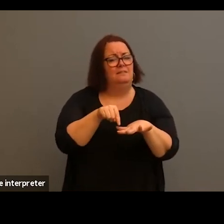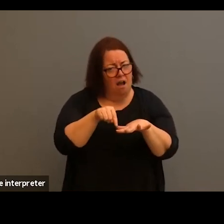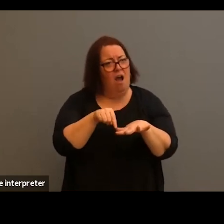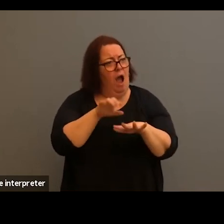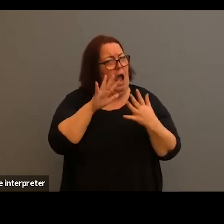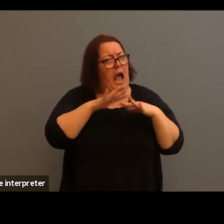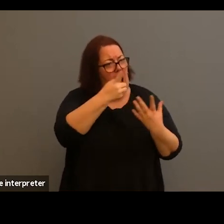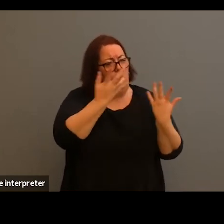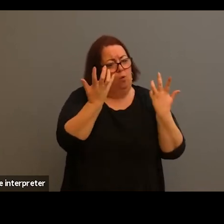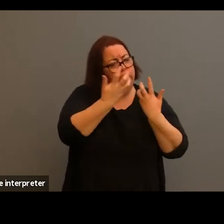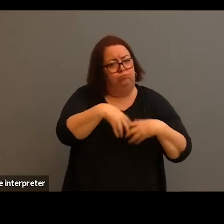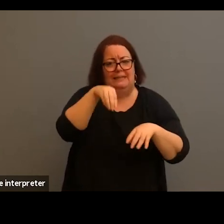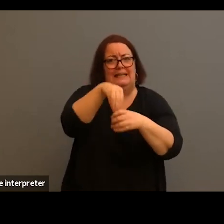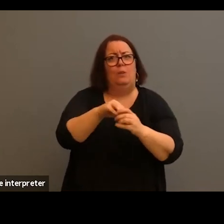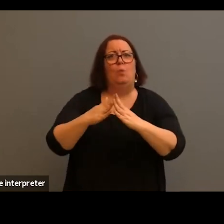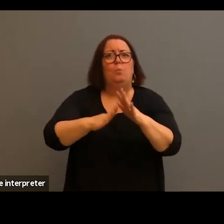of people possible.